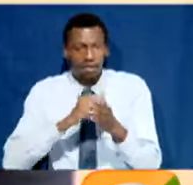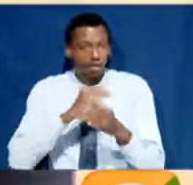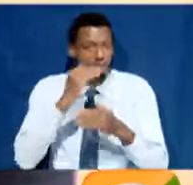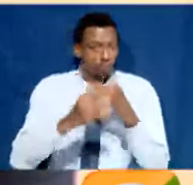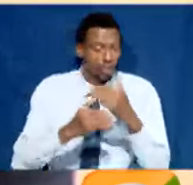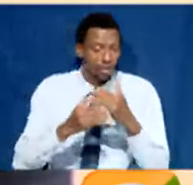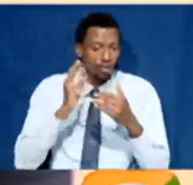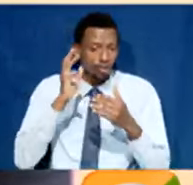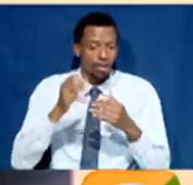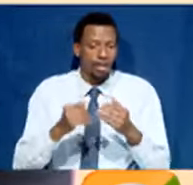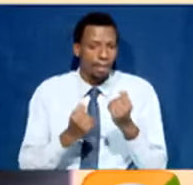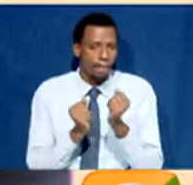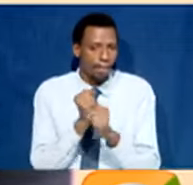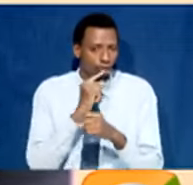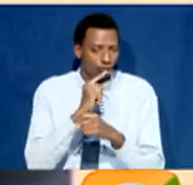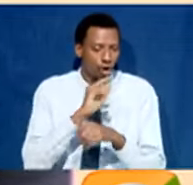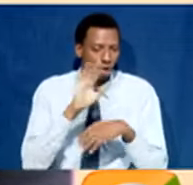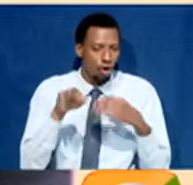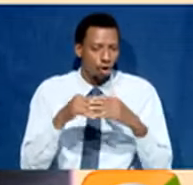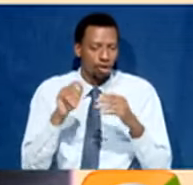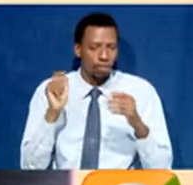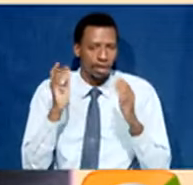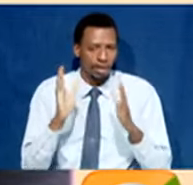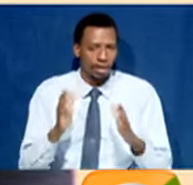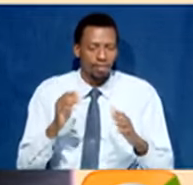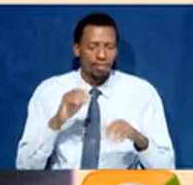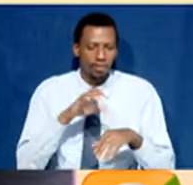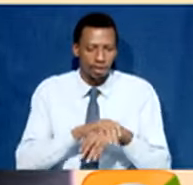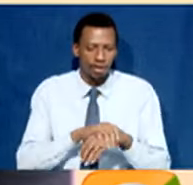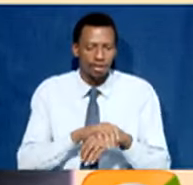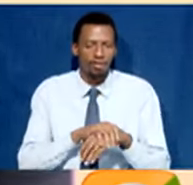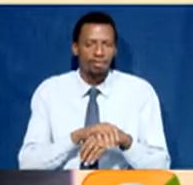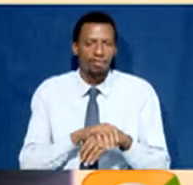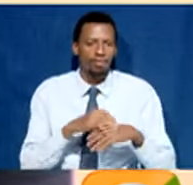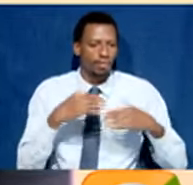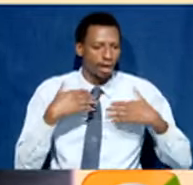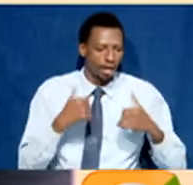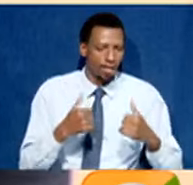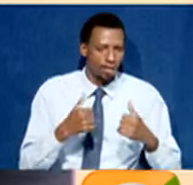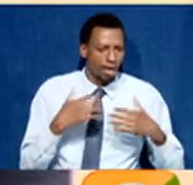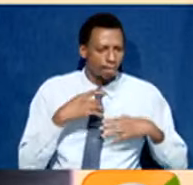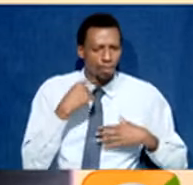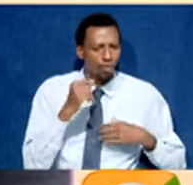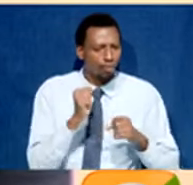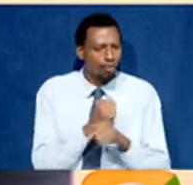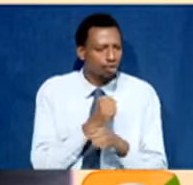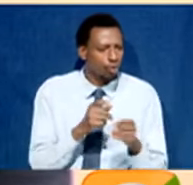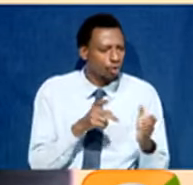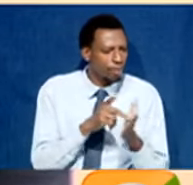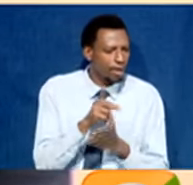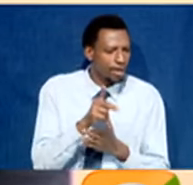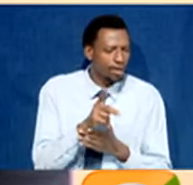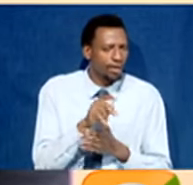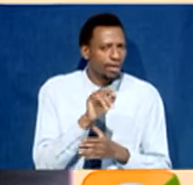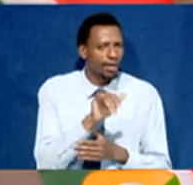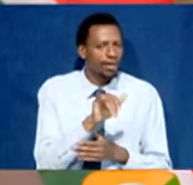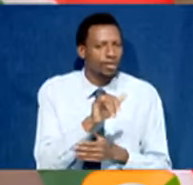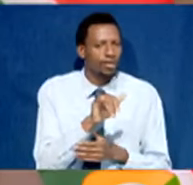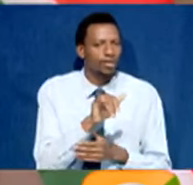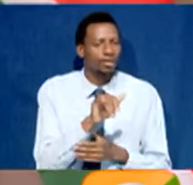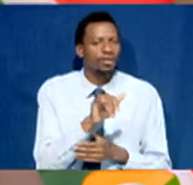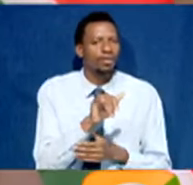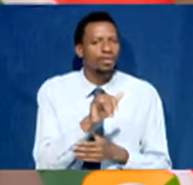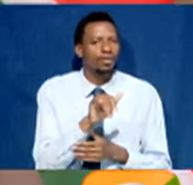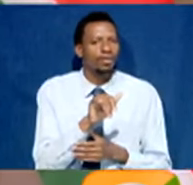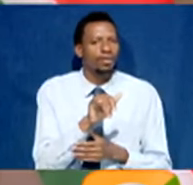matibabu. Na kwa Wakenya ambao hawana uwezo wa kulipia bima hii, mtawashughulikia vipi kama serikali? Kabisa, you have asked me the best